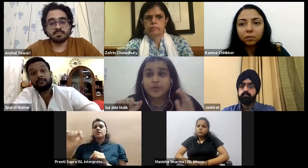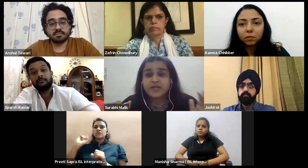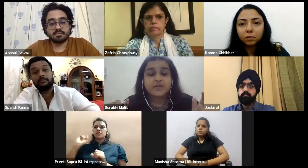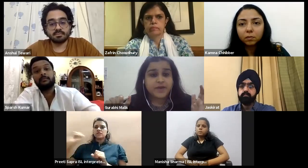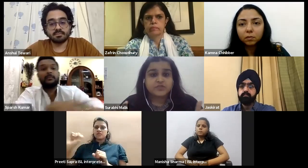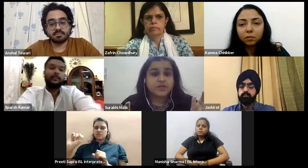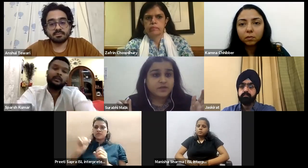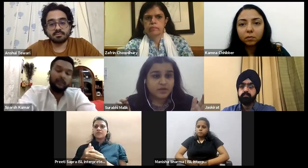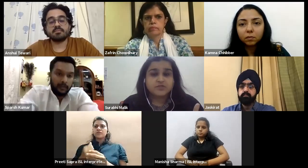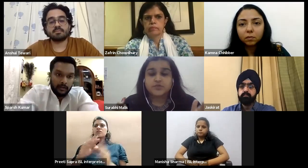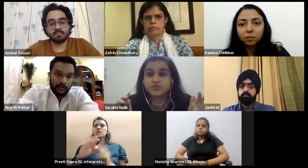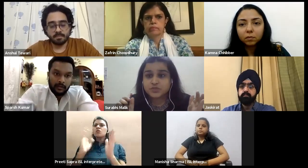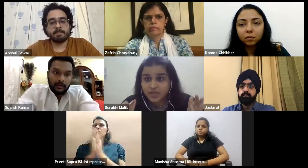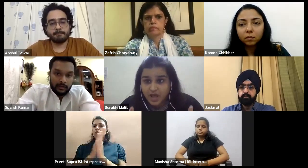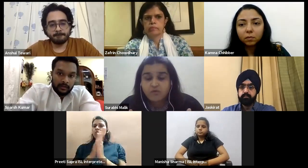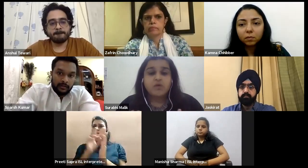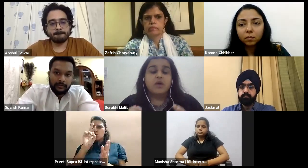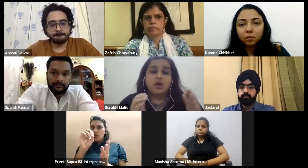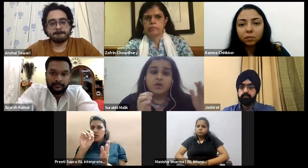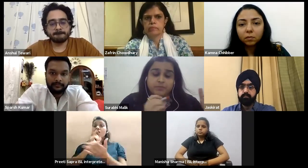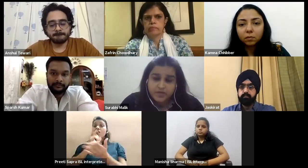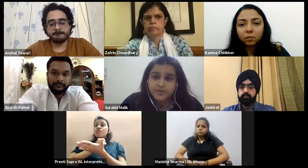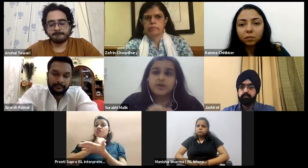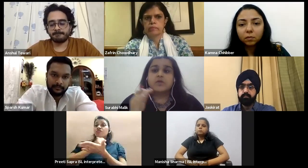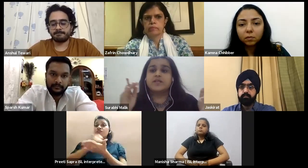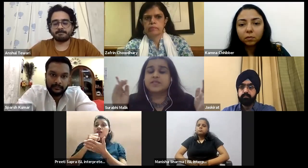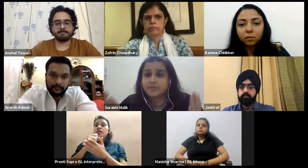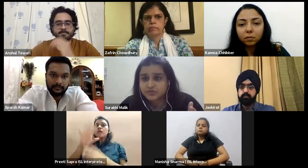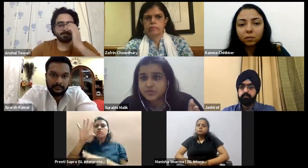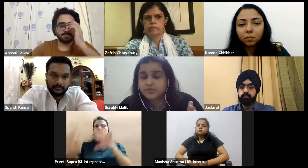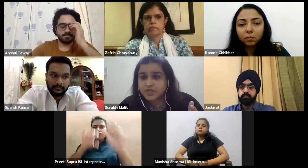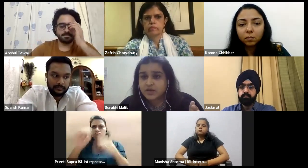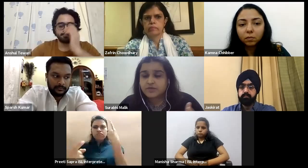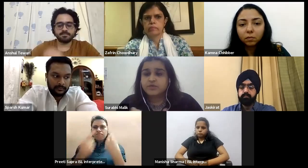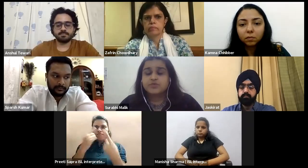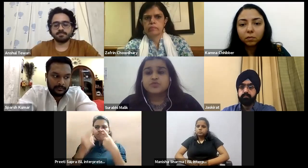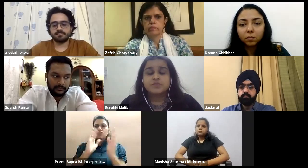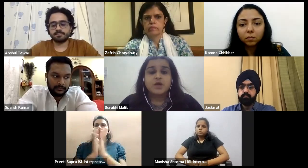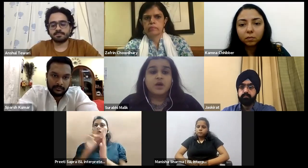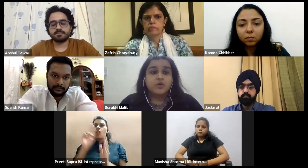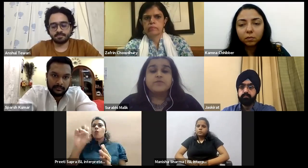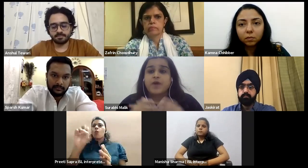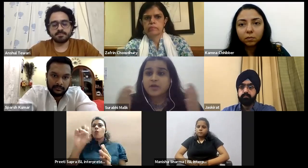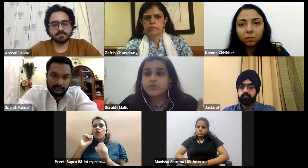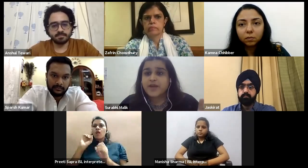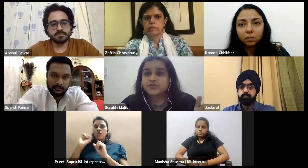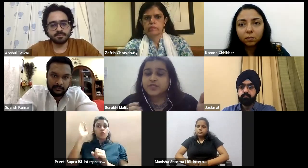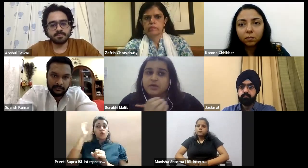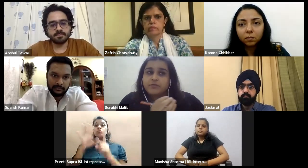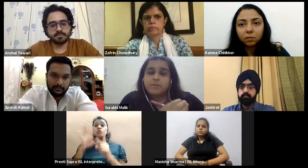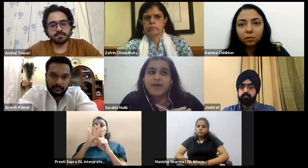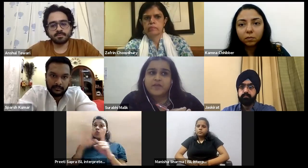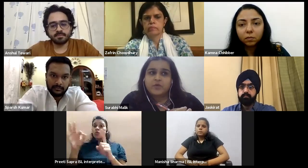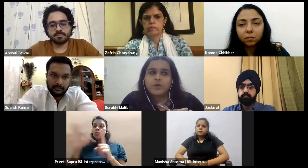about 20 fact-checking institutions now, independent outlets and mainstream media, newsrooms, doing far more